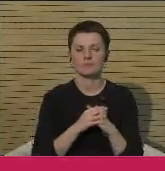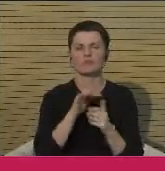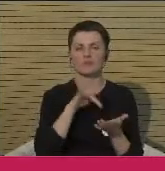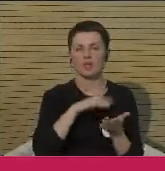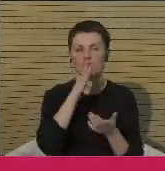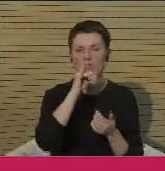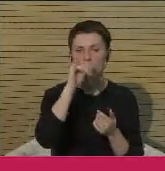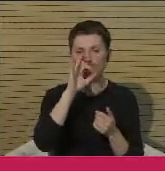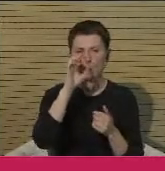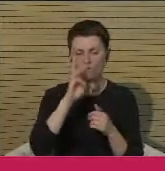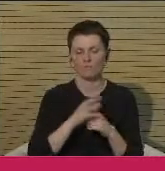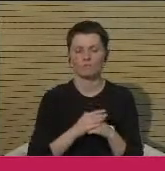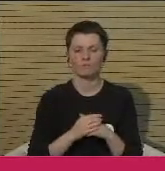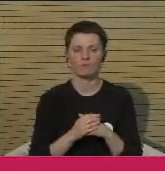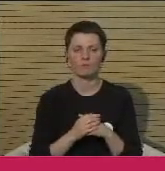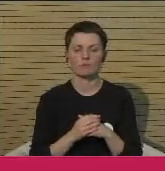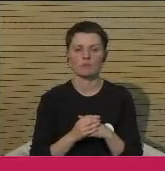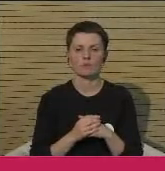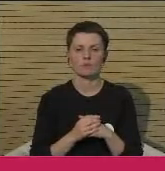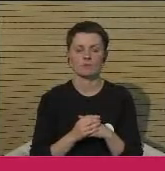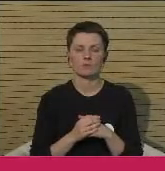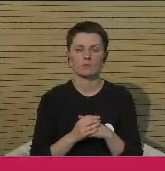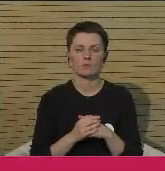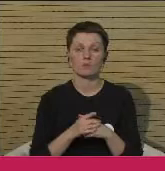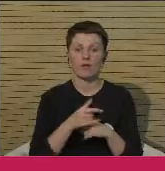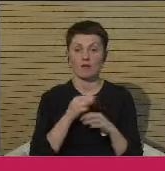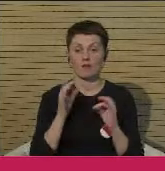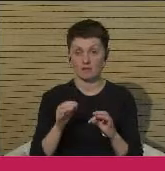pro-Western, pro-EU policy of Kiev.